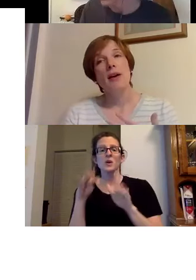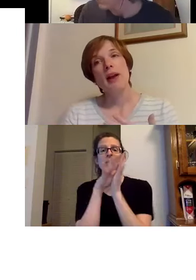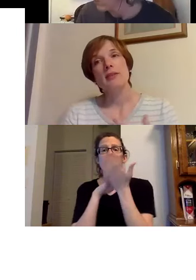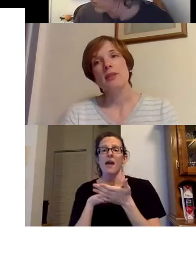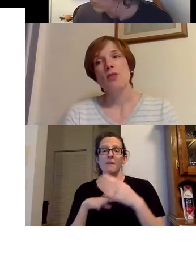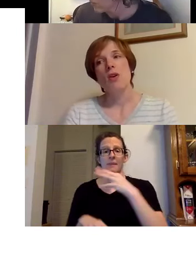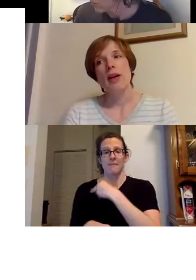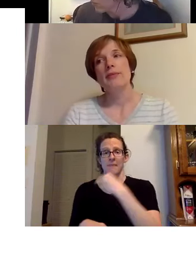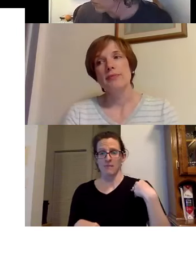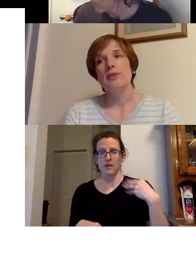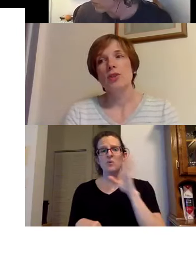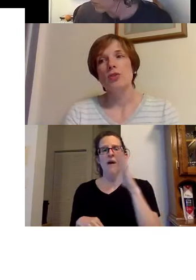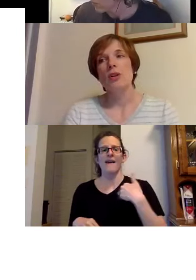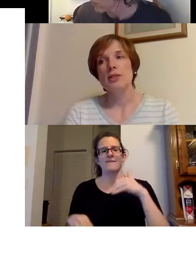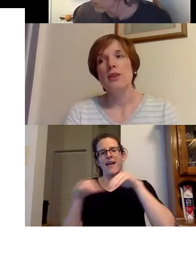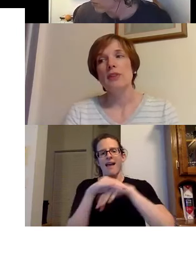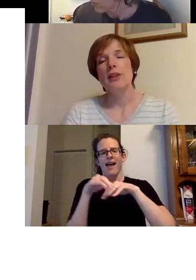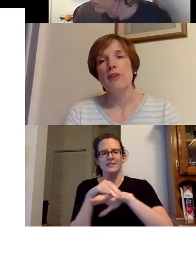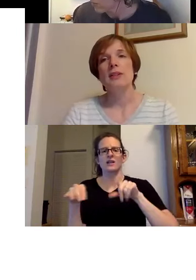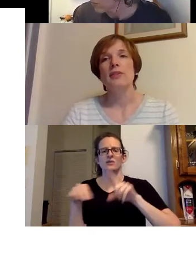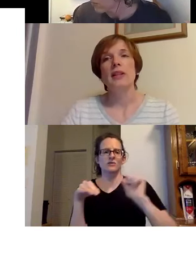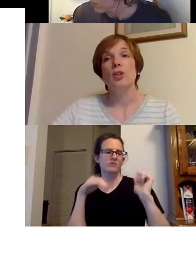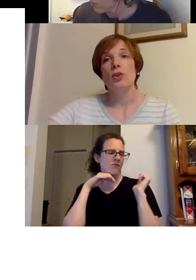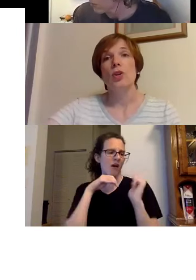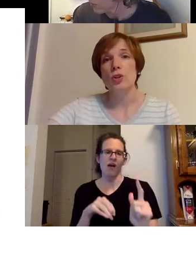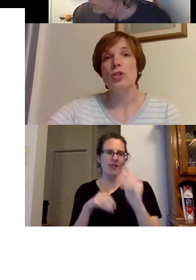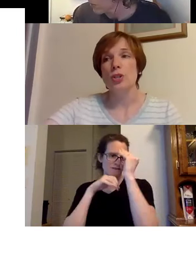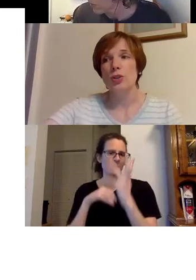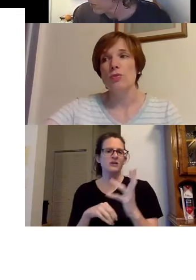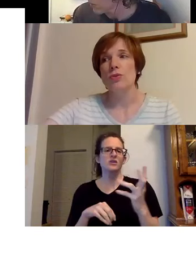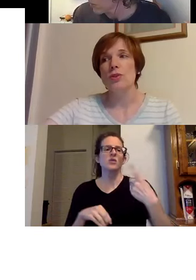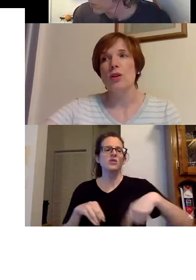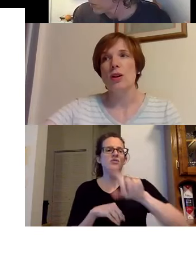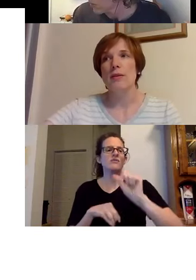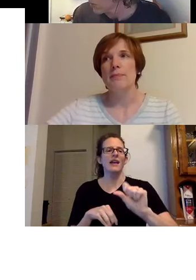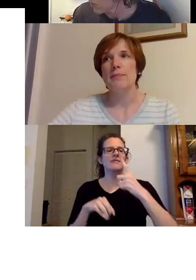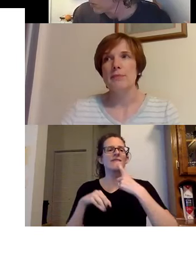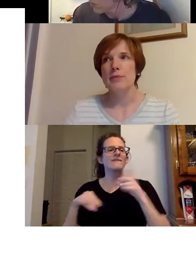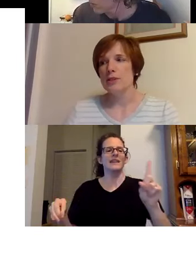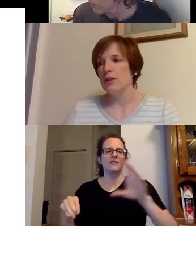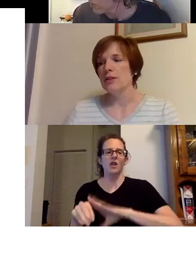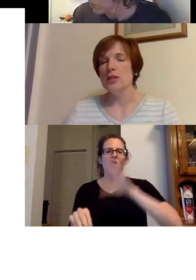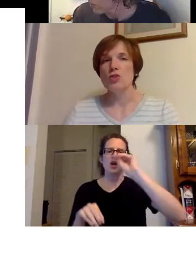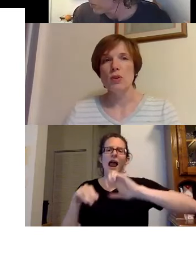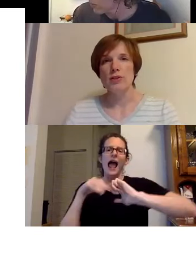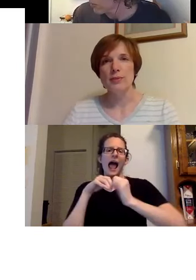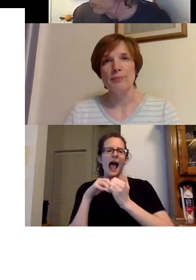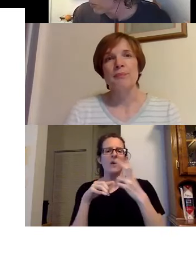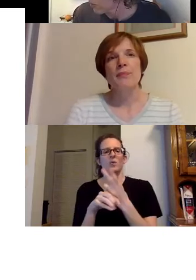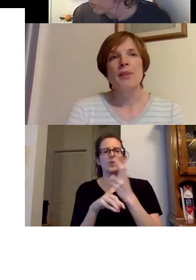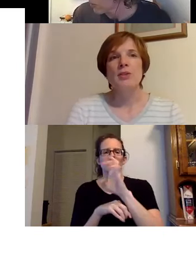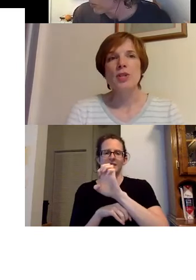you have access to all that, so you can safely and effectively learn to use the essential